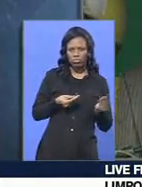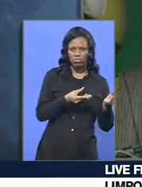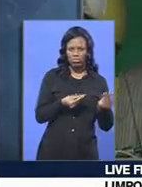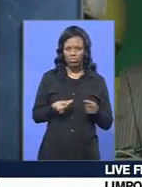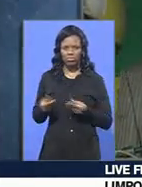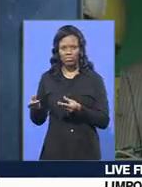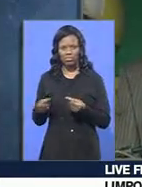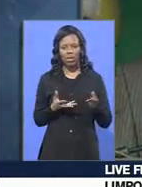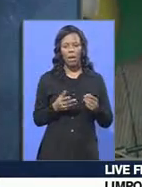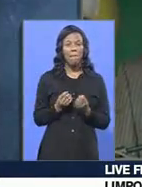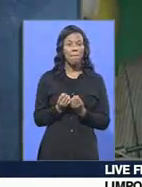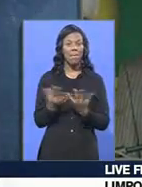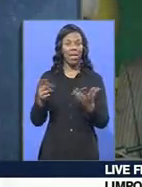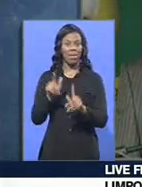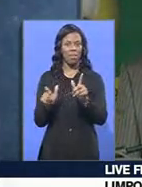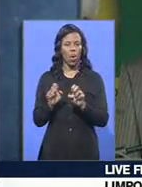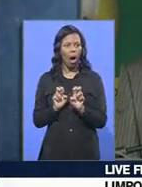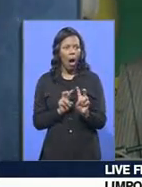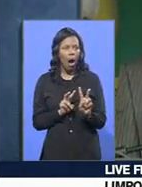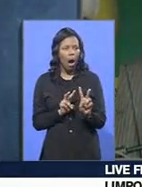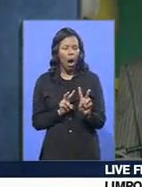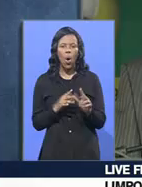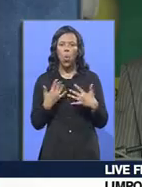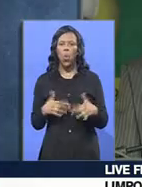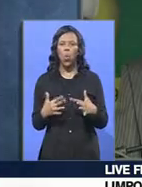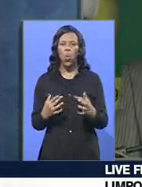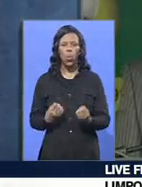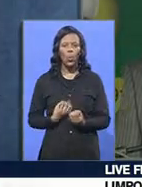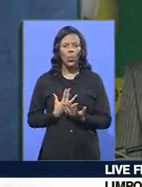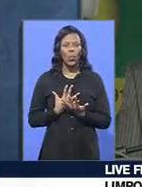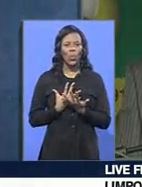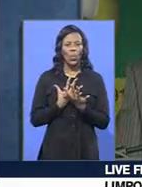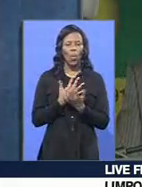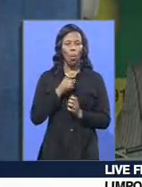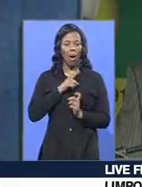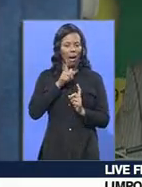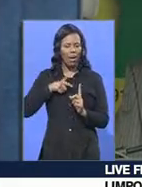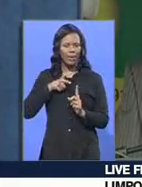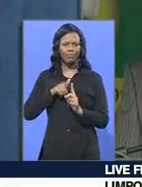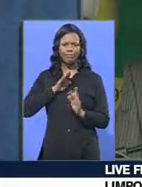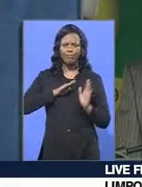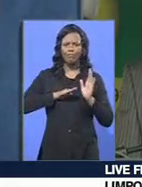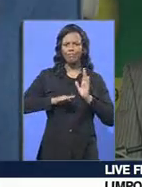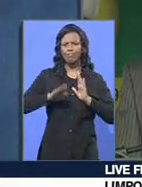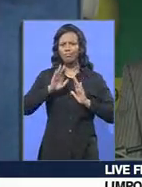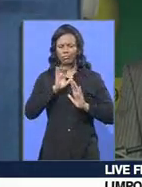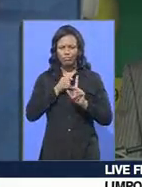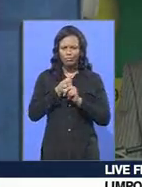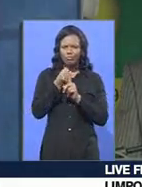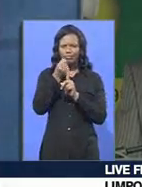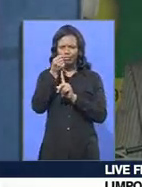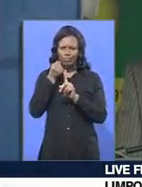oppressed masses of our country because of her fortitude and